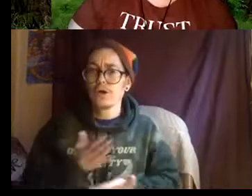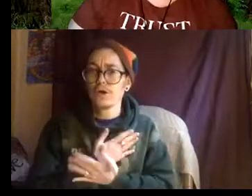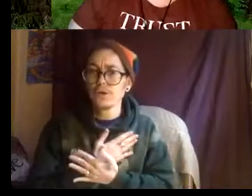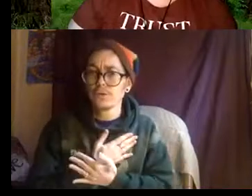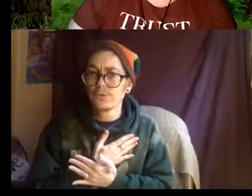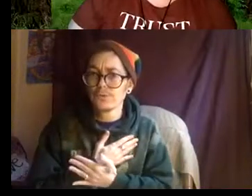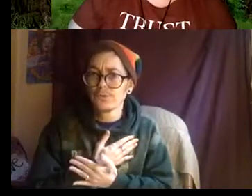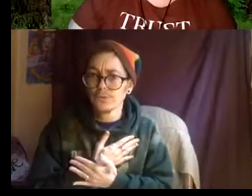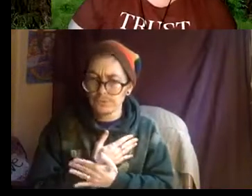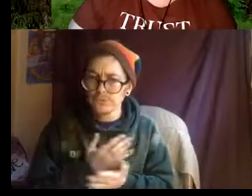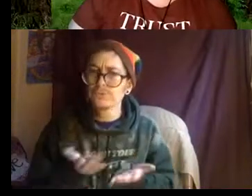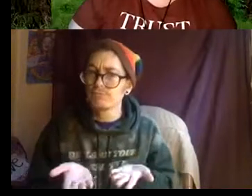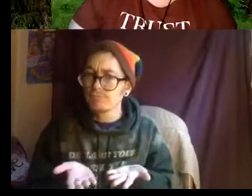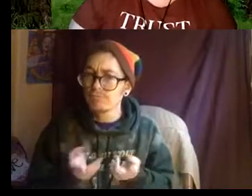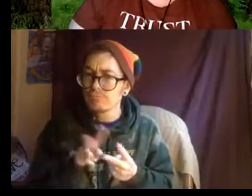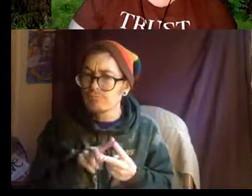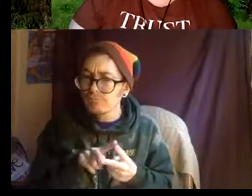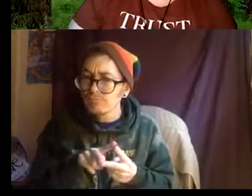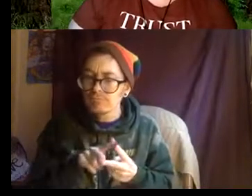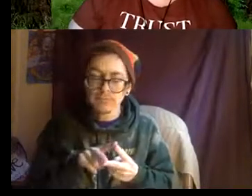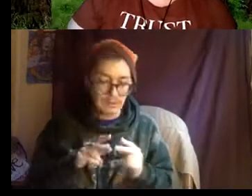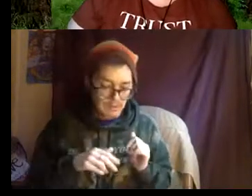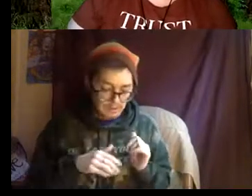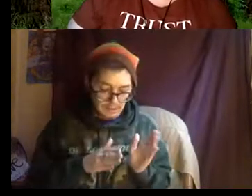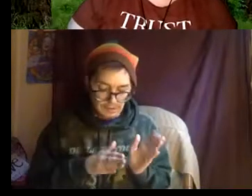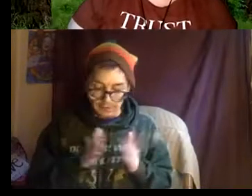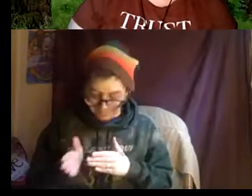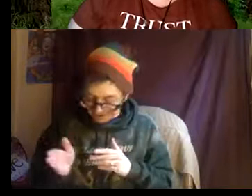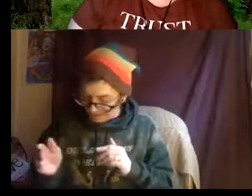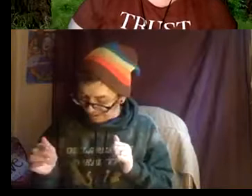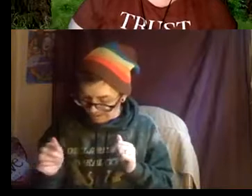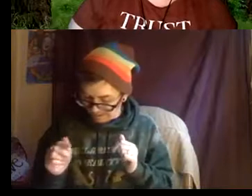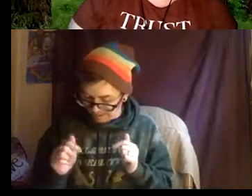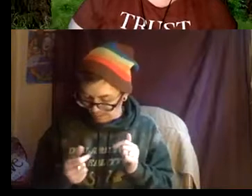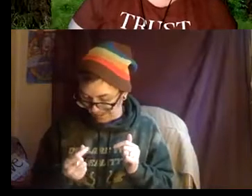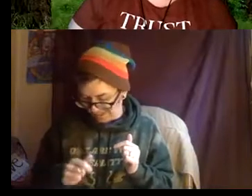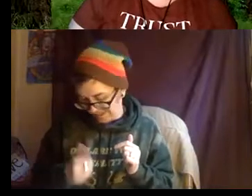support you, so that you can get the relief that you need to continue?